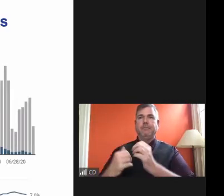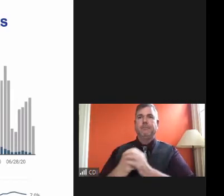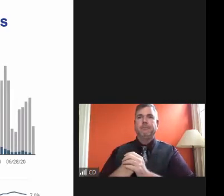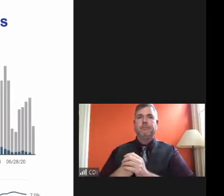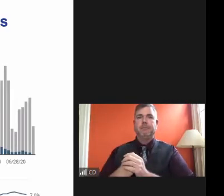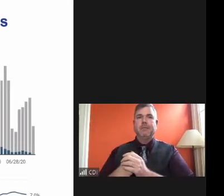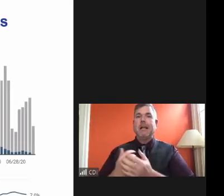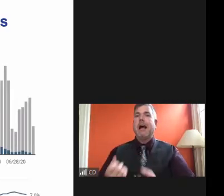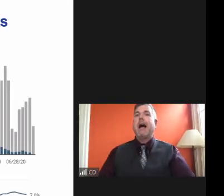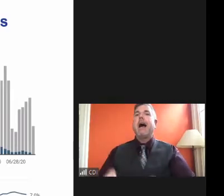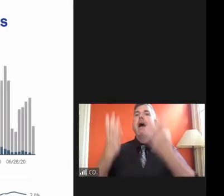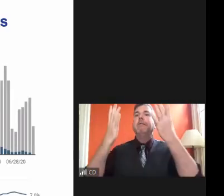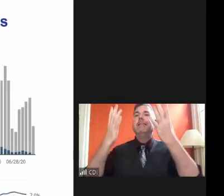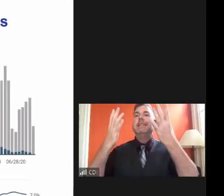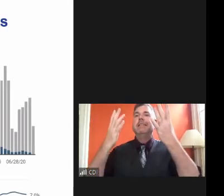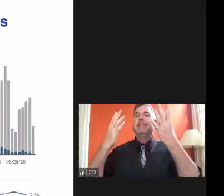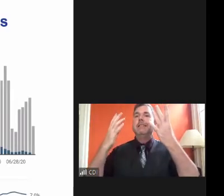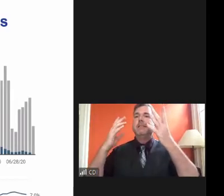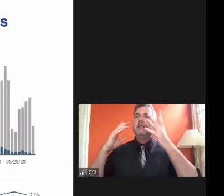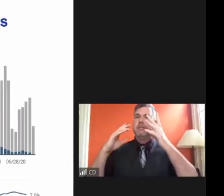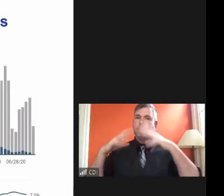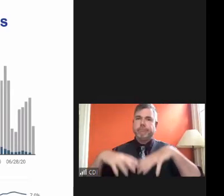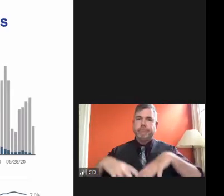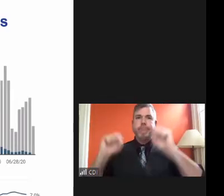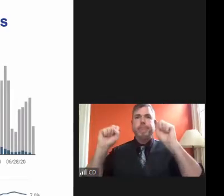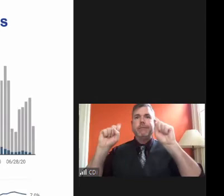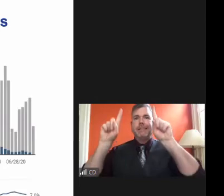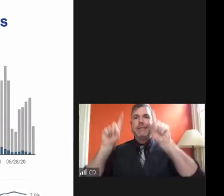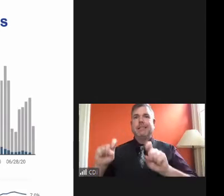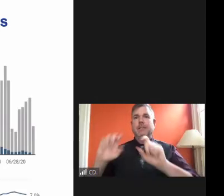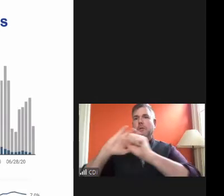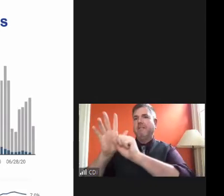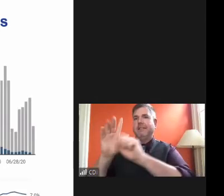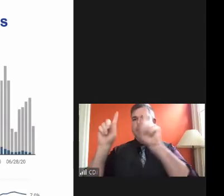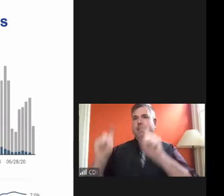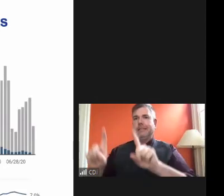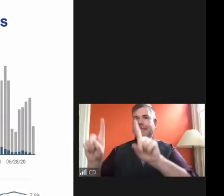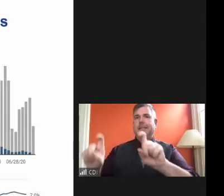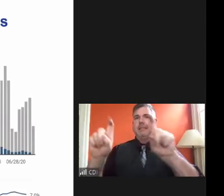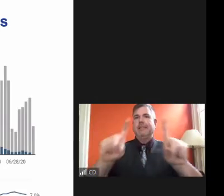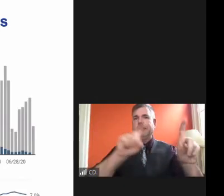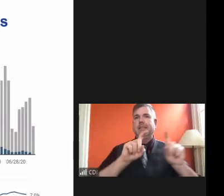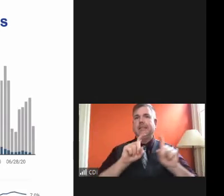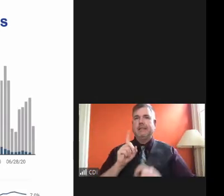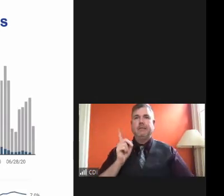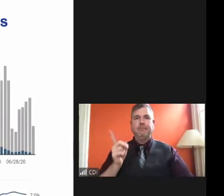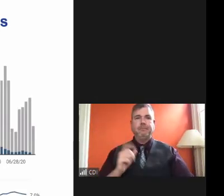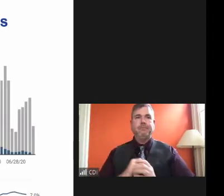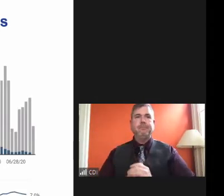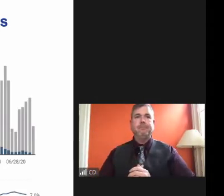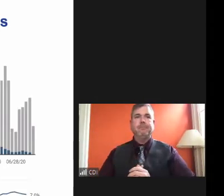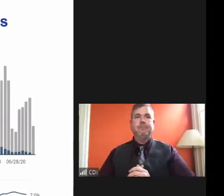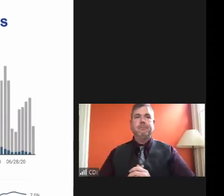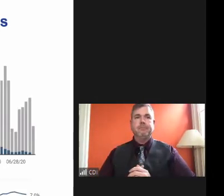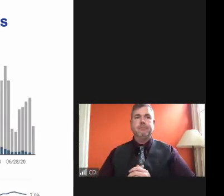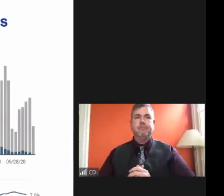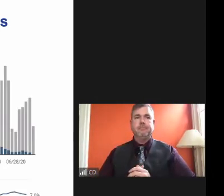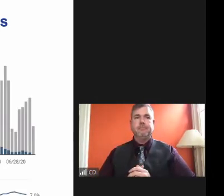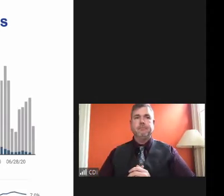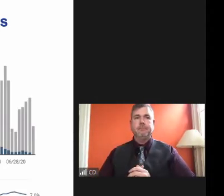in our experience of this pandemic. We did a lot of work early on to try and acquire testing resources into Marin. I